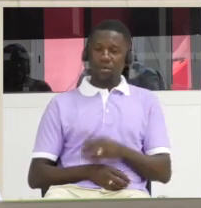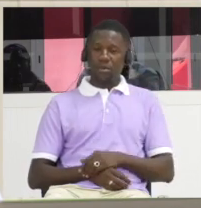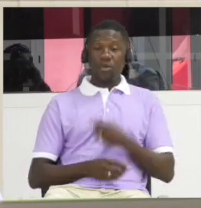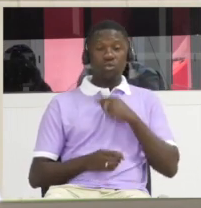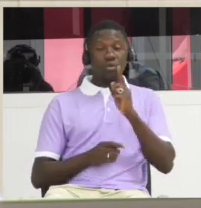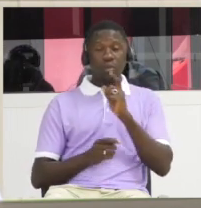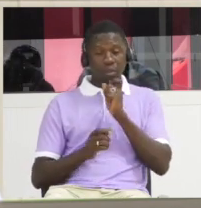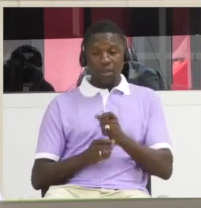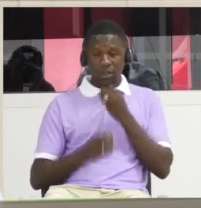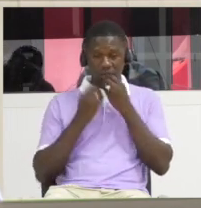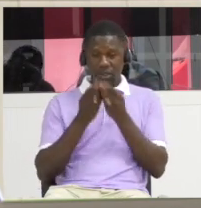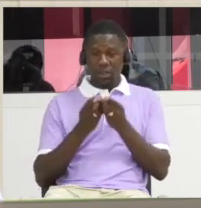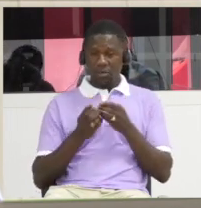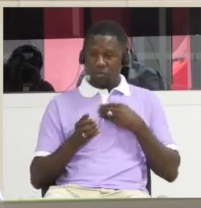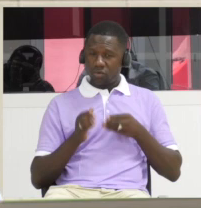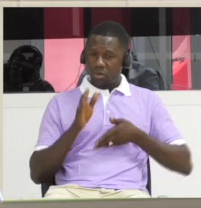by and